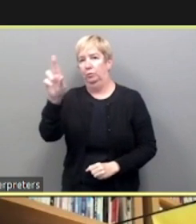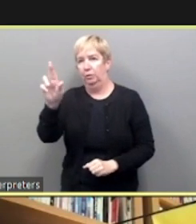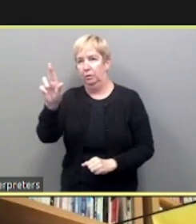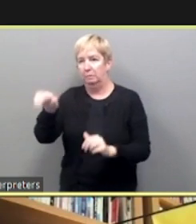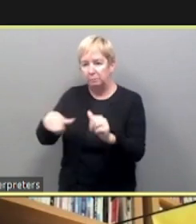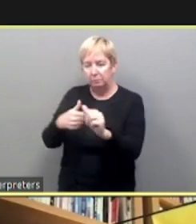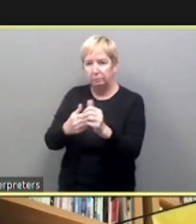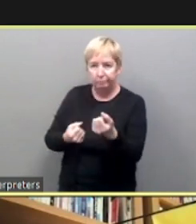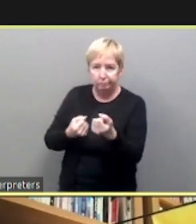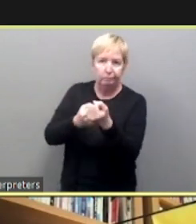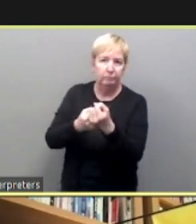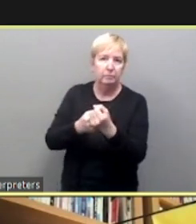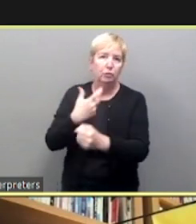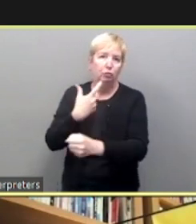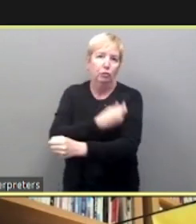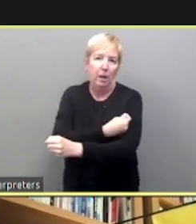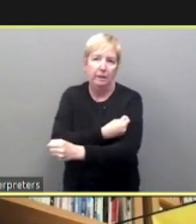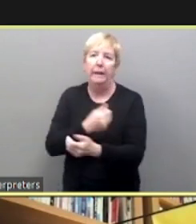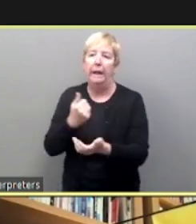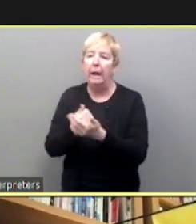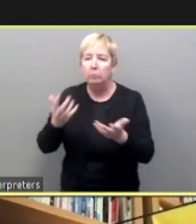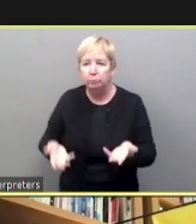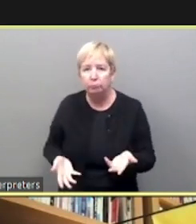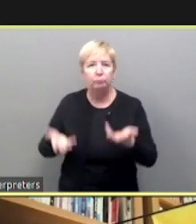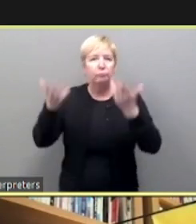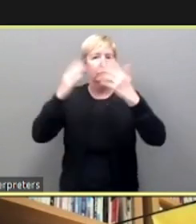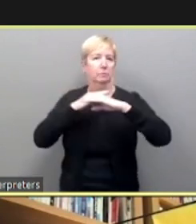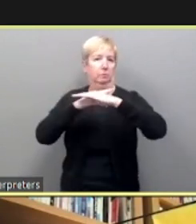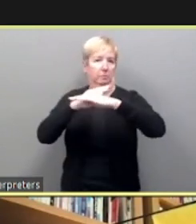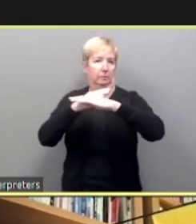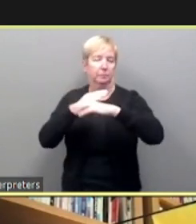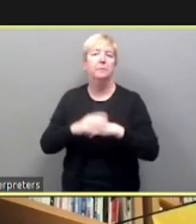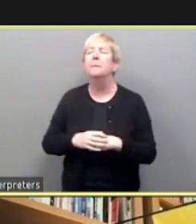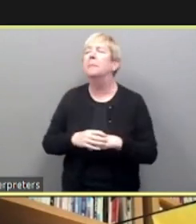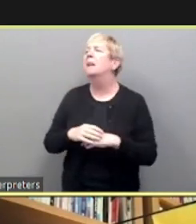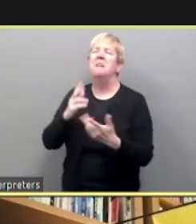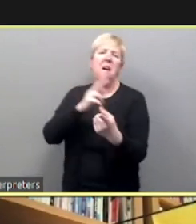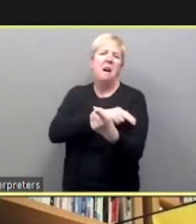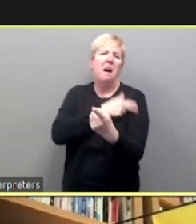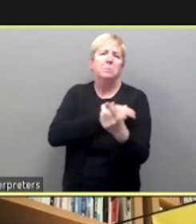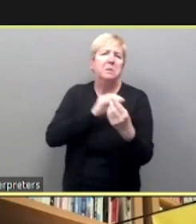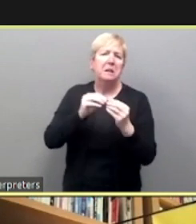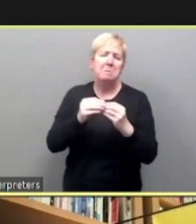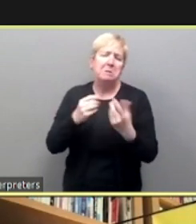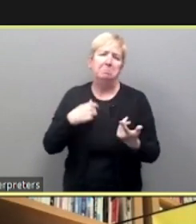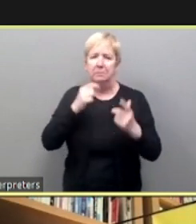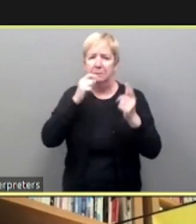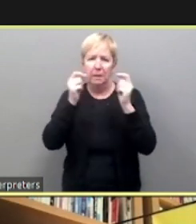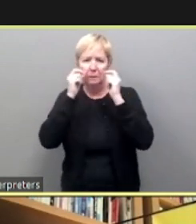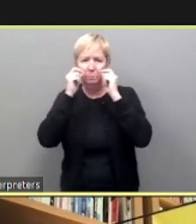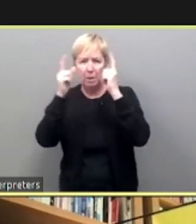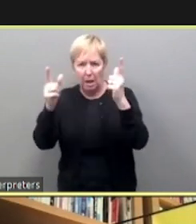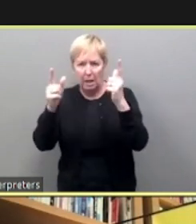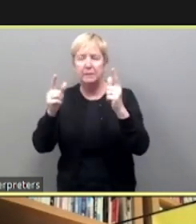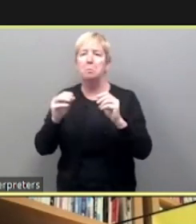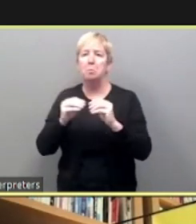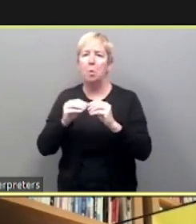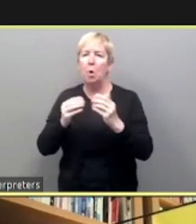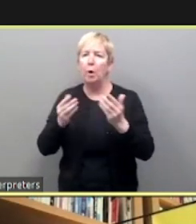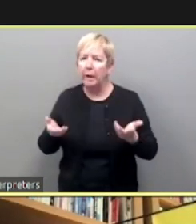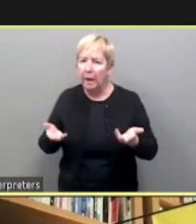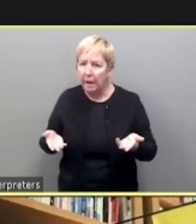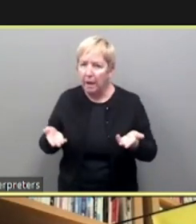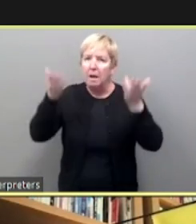increase their resistance. Hospitalization numbers don't surprise me as much, even though they're higher because